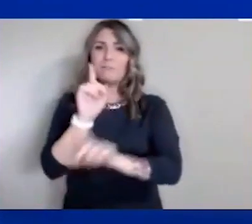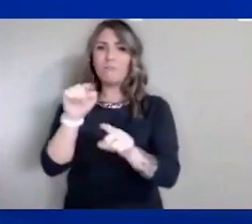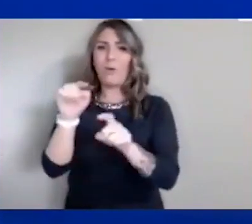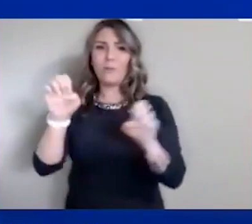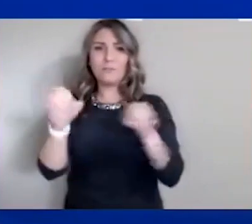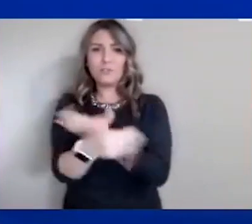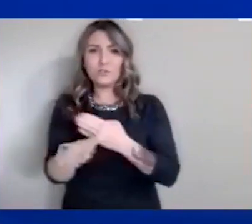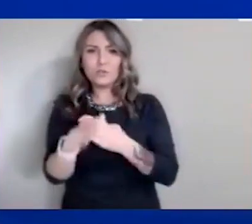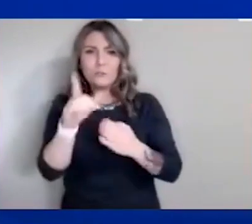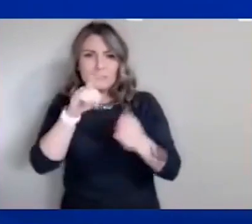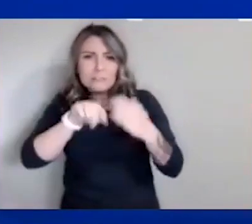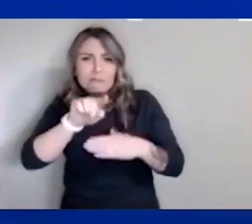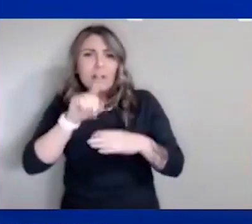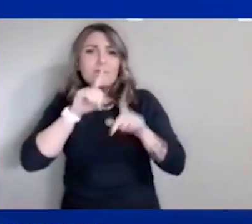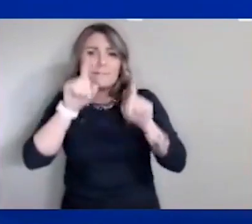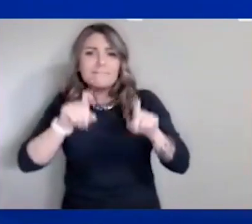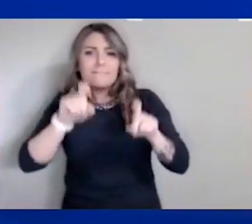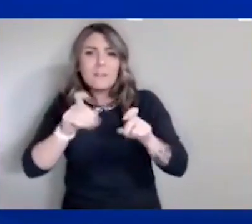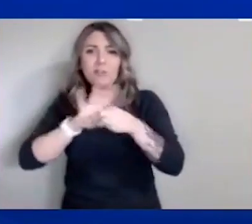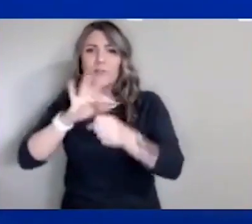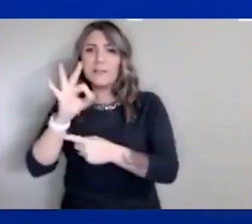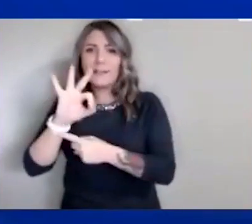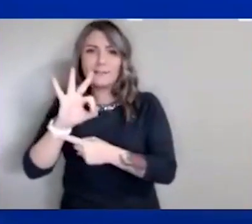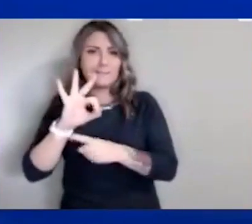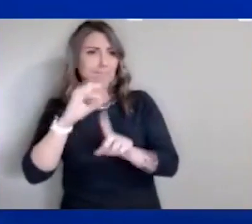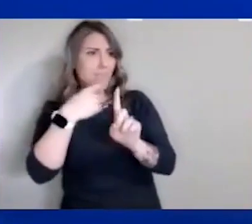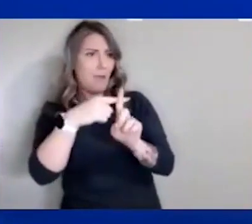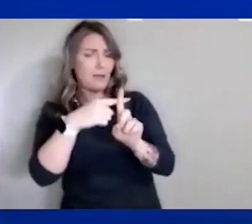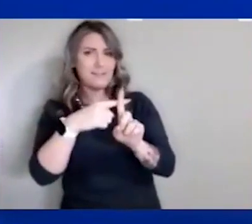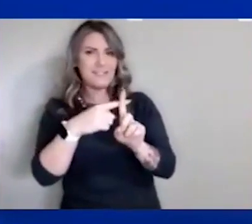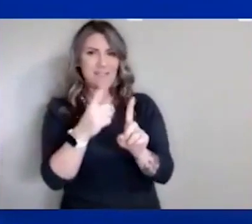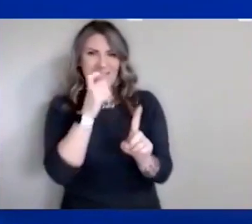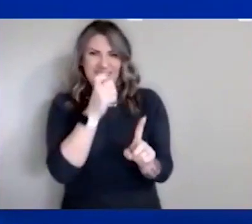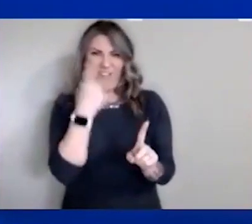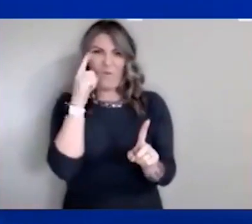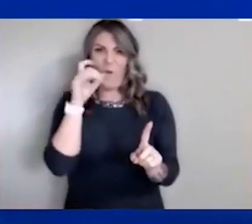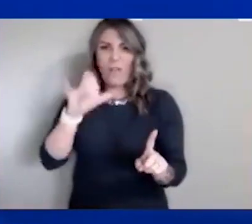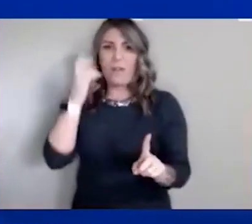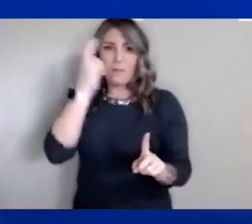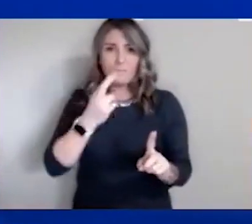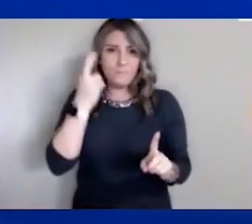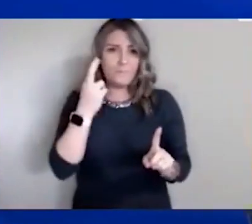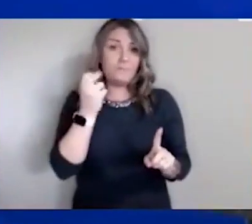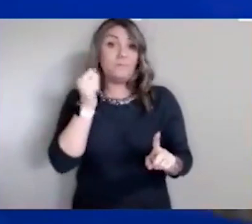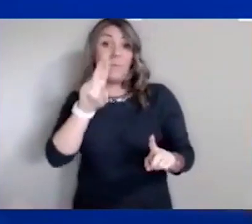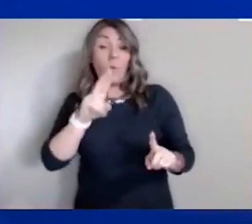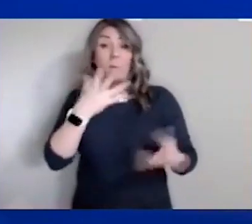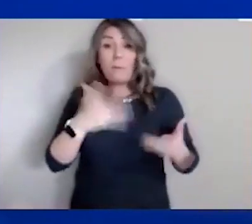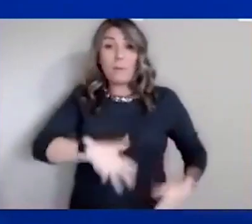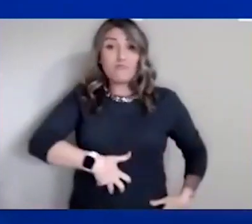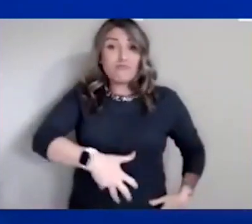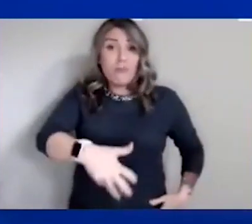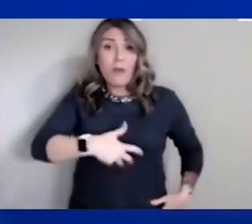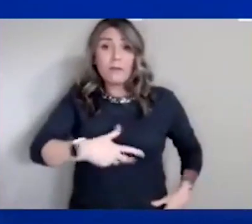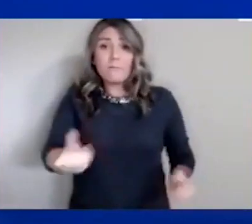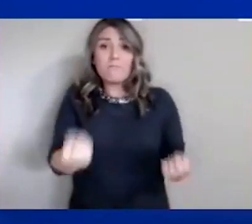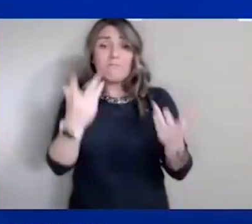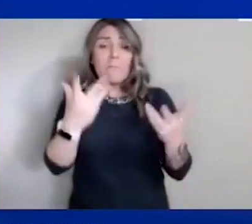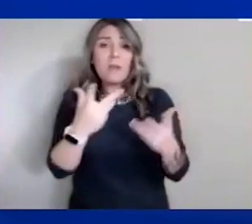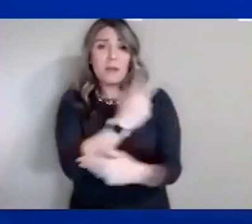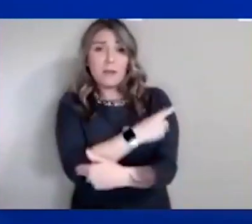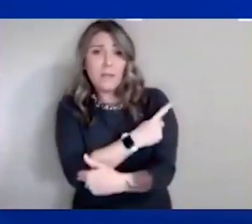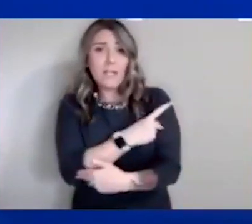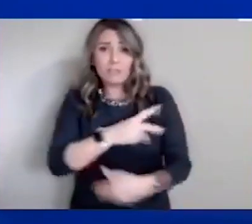COVID screen and it's positive, well, you're not really here. Or let's say you're delivering your baby. We've had a number of patients on the labor deck that are